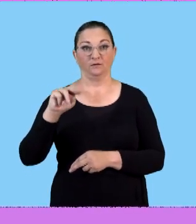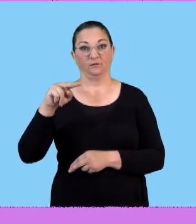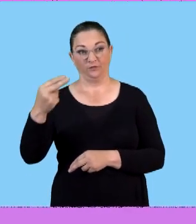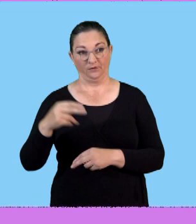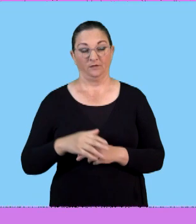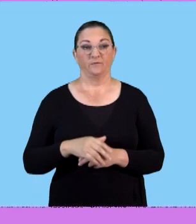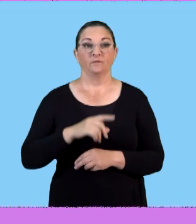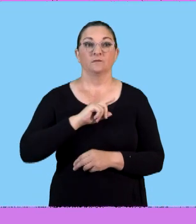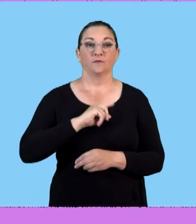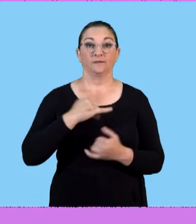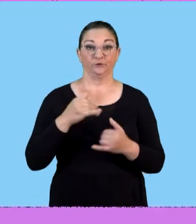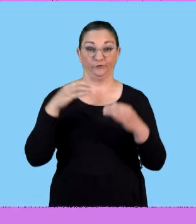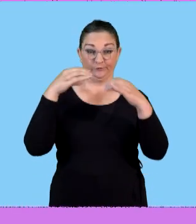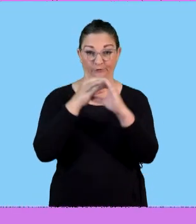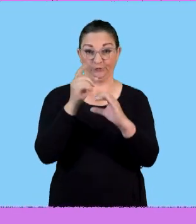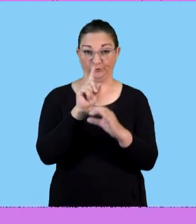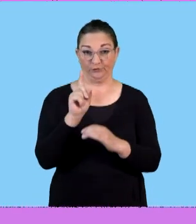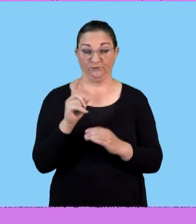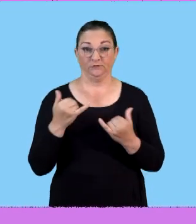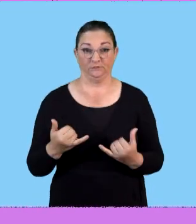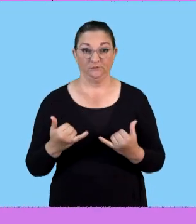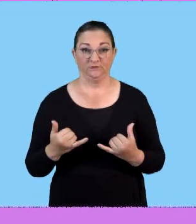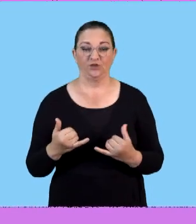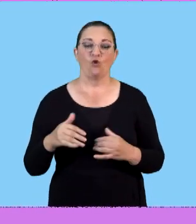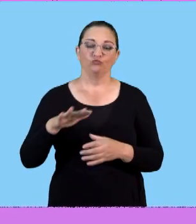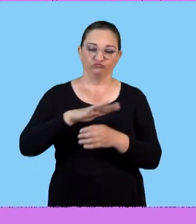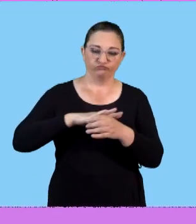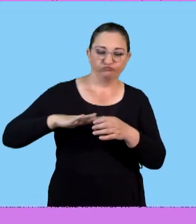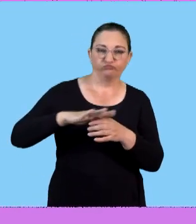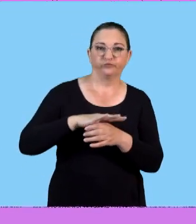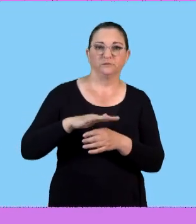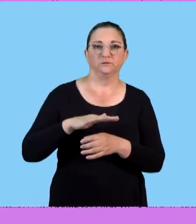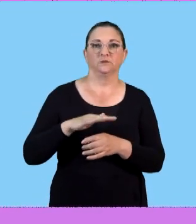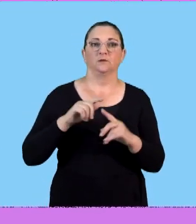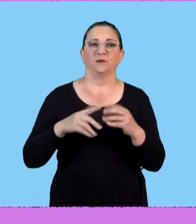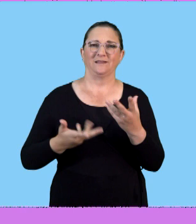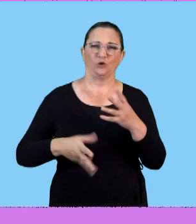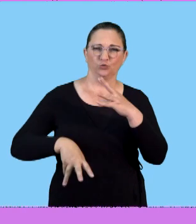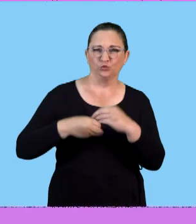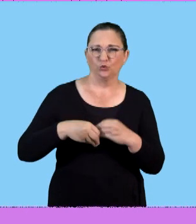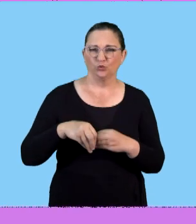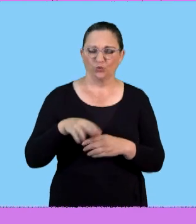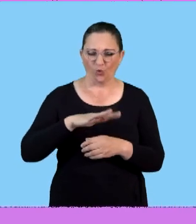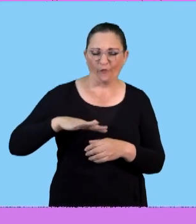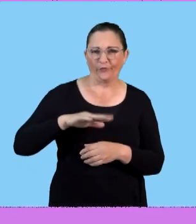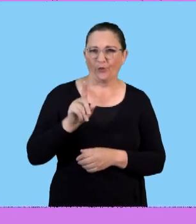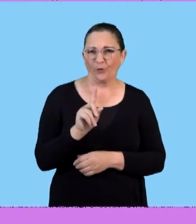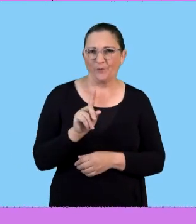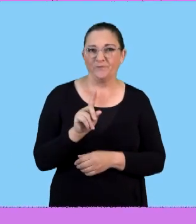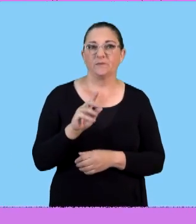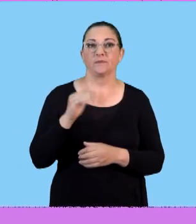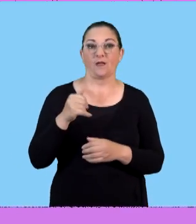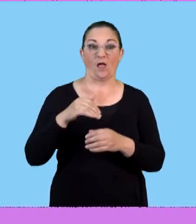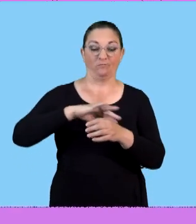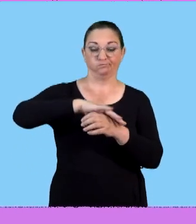kilometers. Then we also said the focus of today's lesson is also surface area. So what is total surface area?